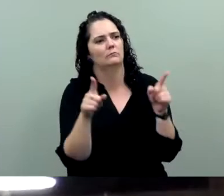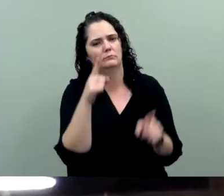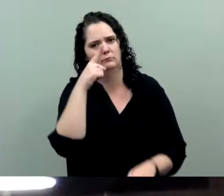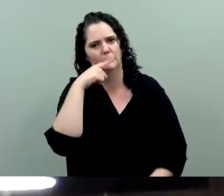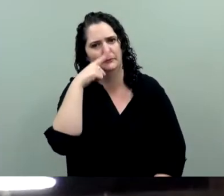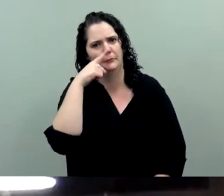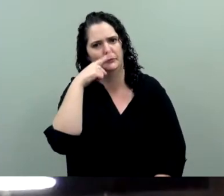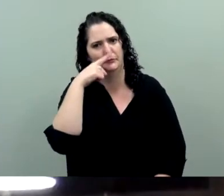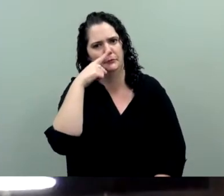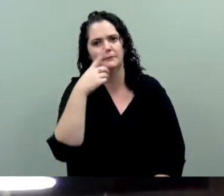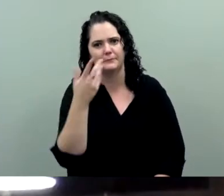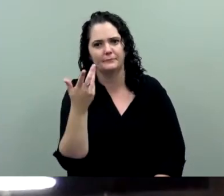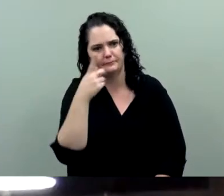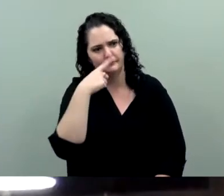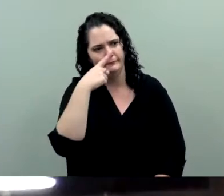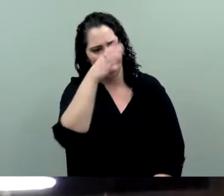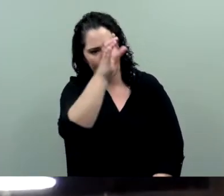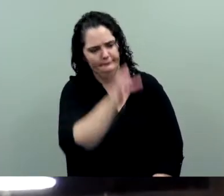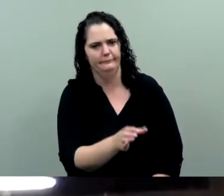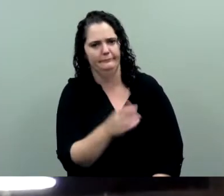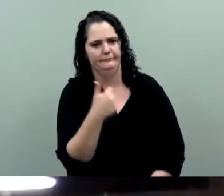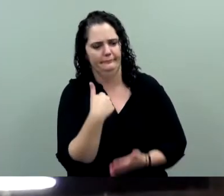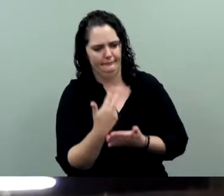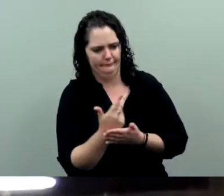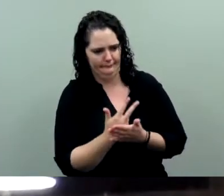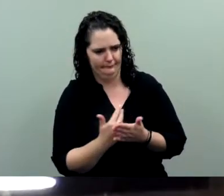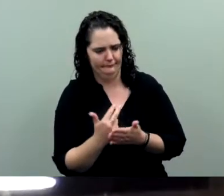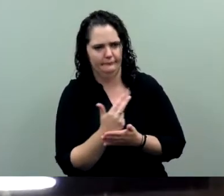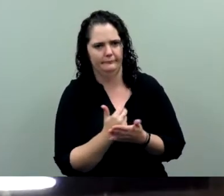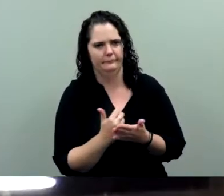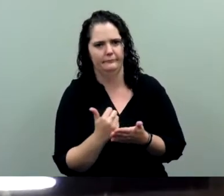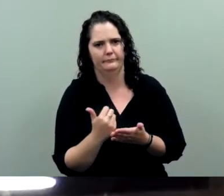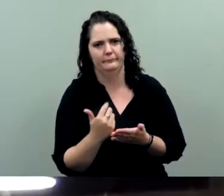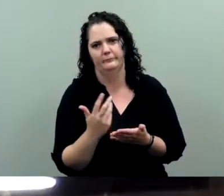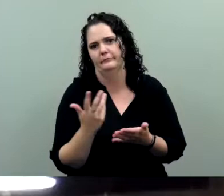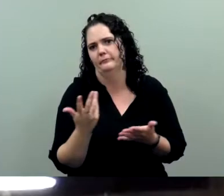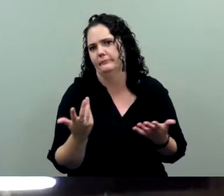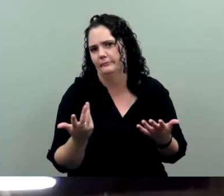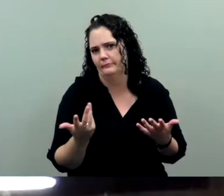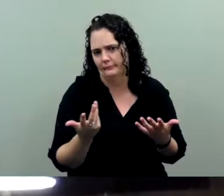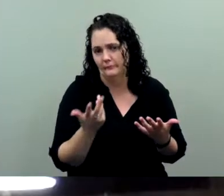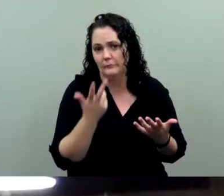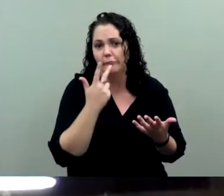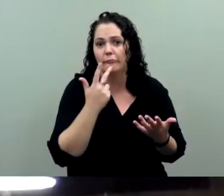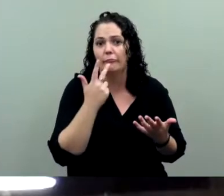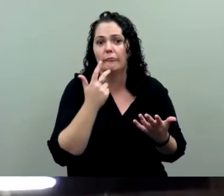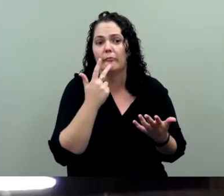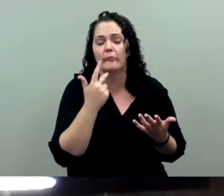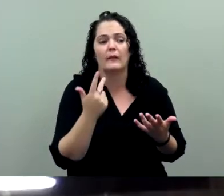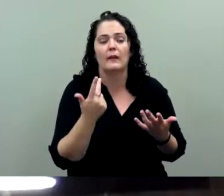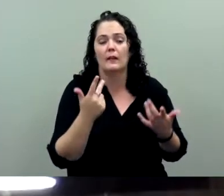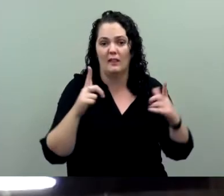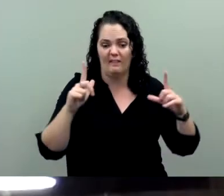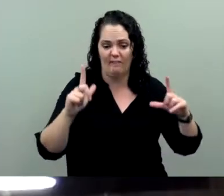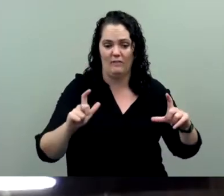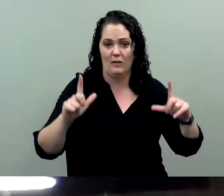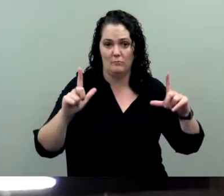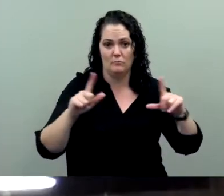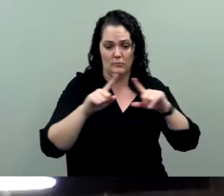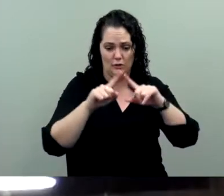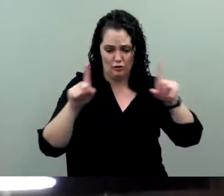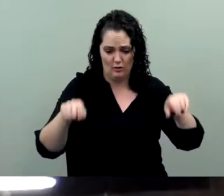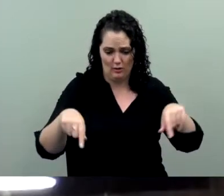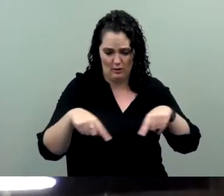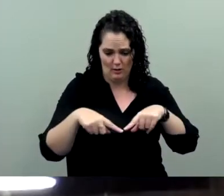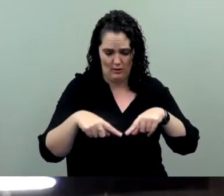pictorial qualities, that you're taking a picture like this picture by Constance Stokes of Marguerite, and then when you do